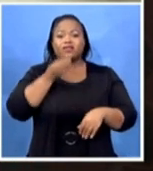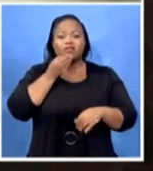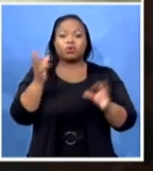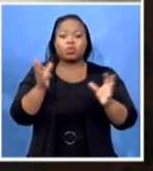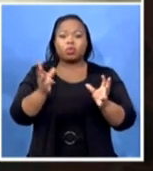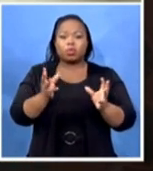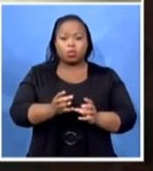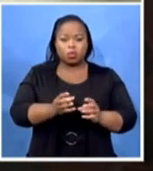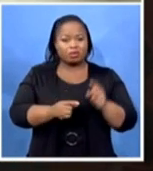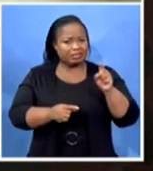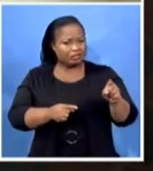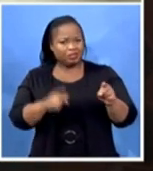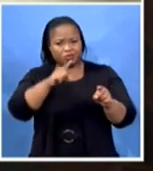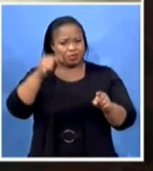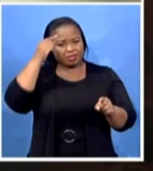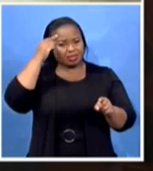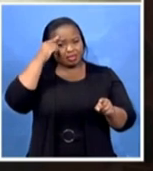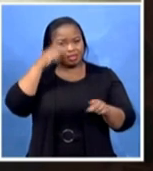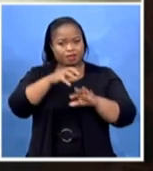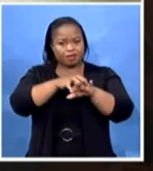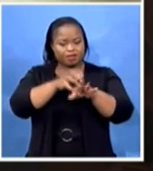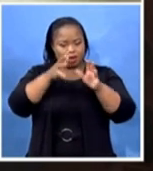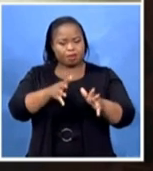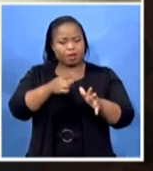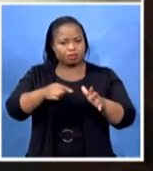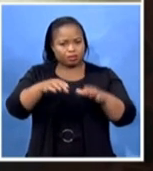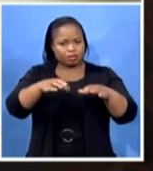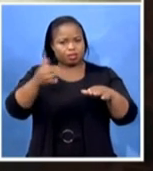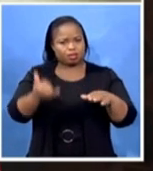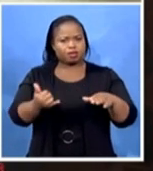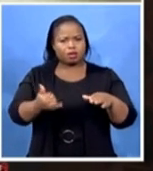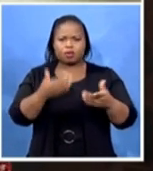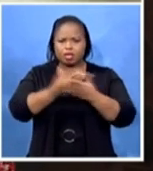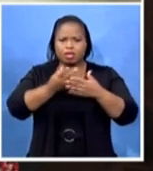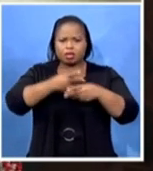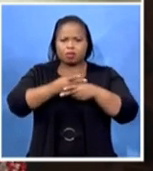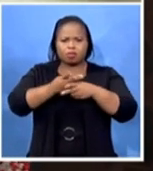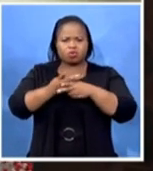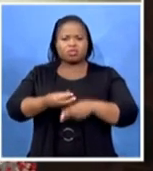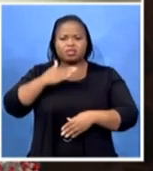farmers especially are in a place to produce sufficient food for the country?